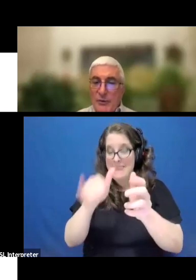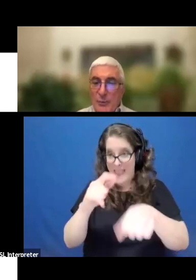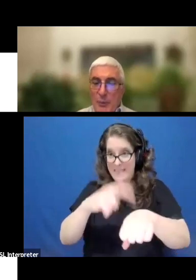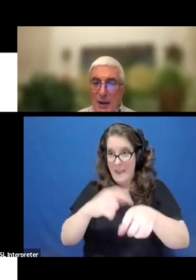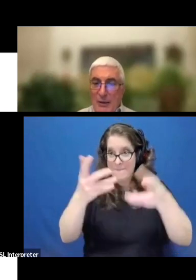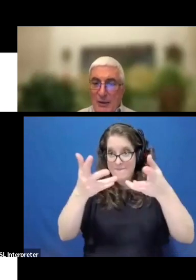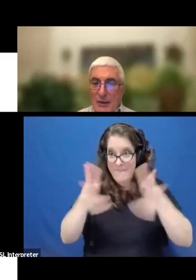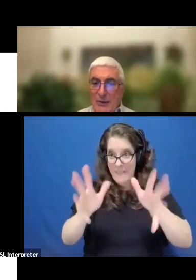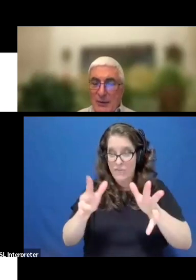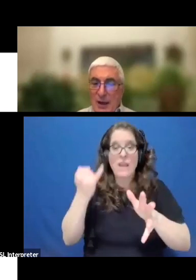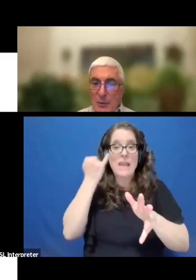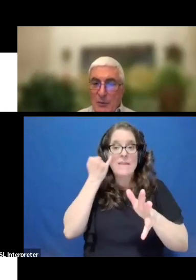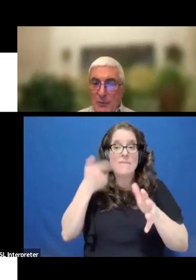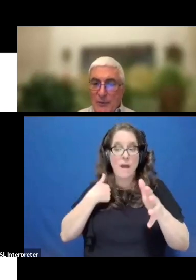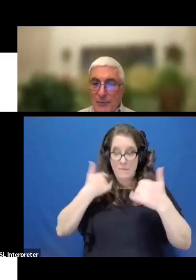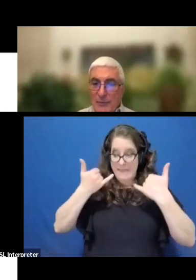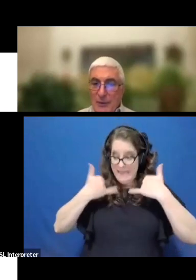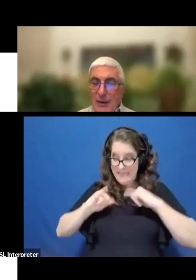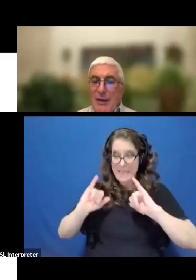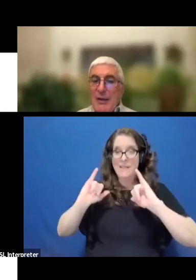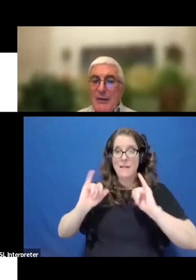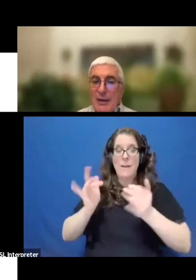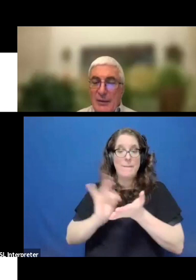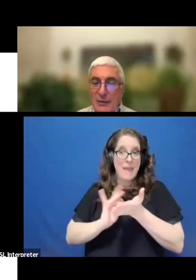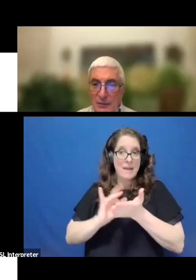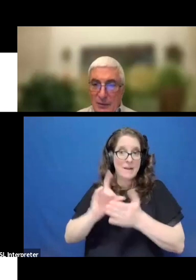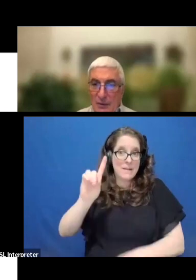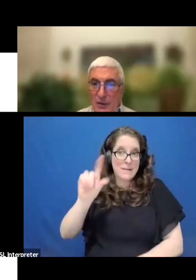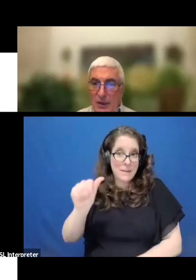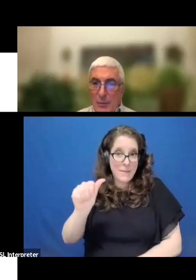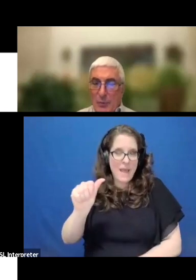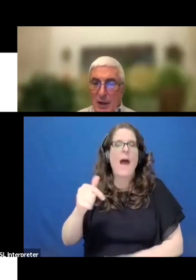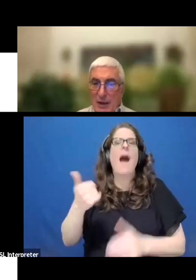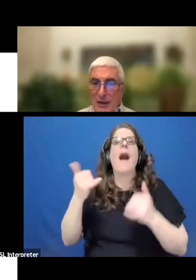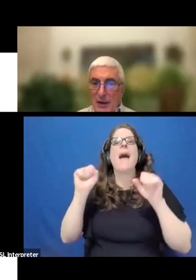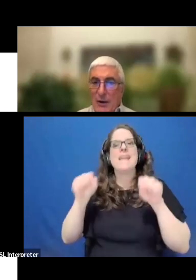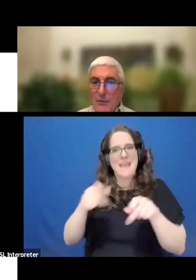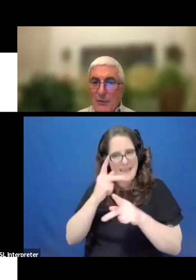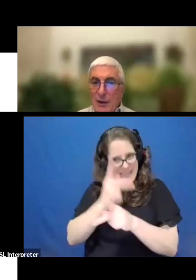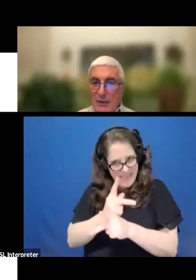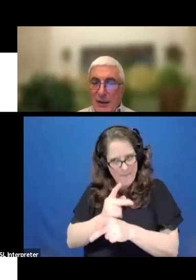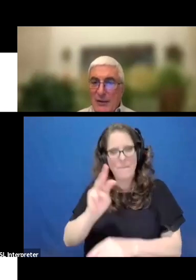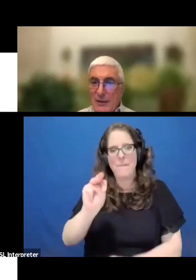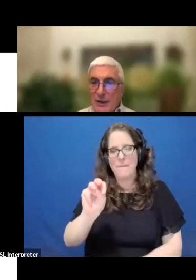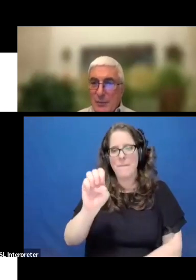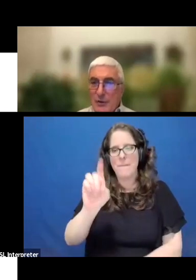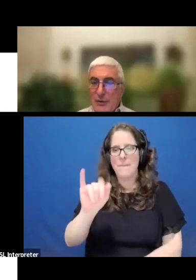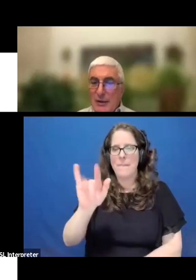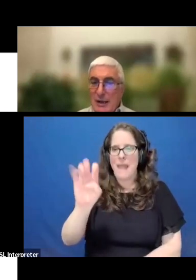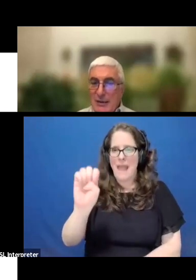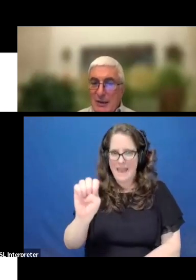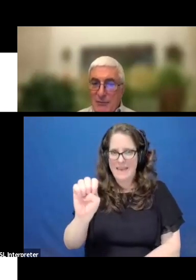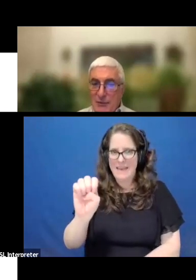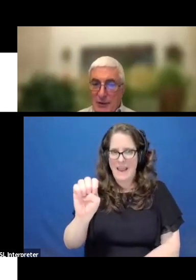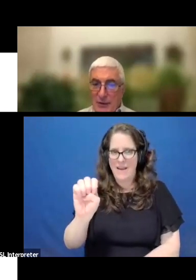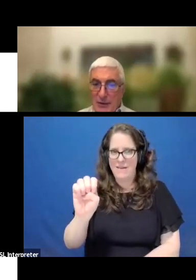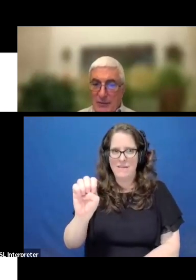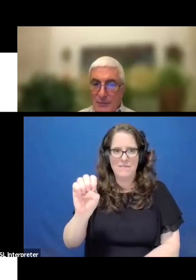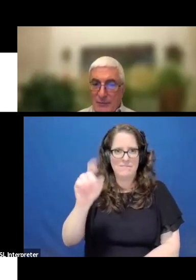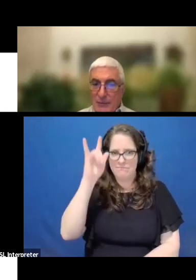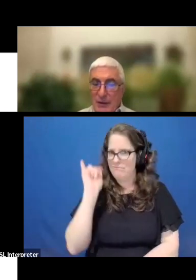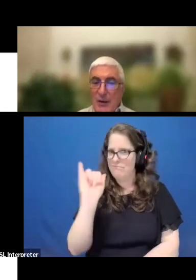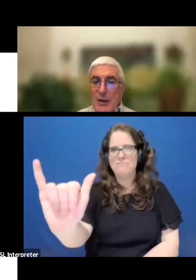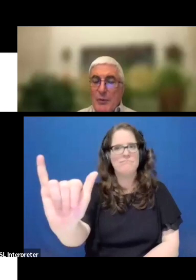is still medically disabled, they can still keep Medicare and they can keep it